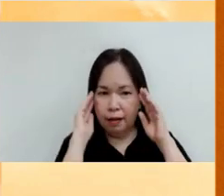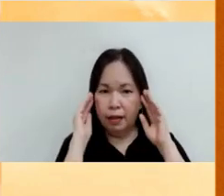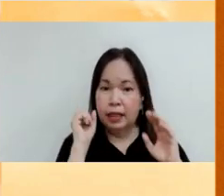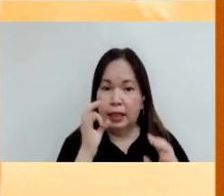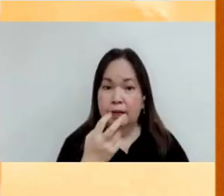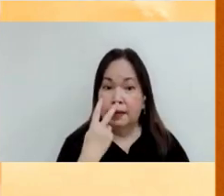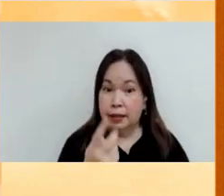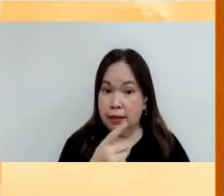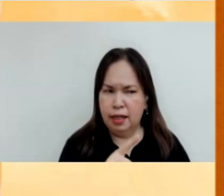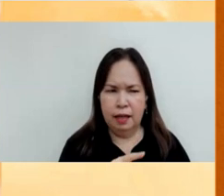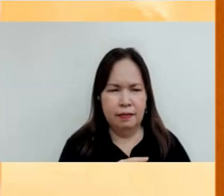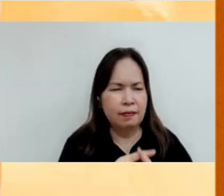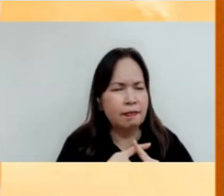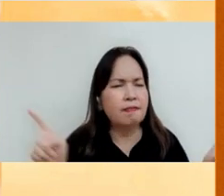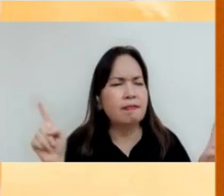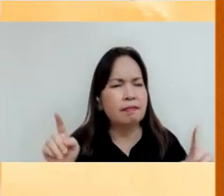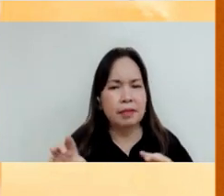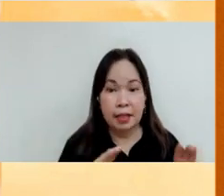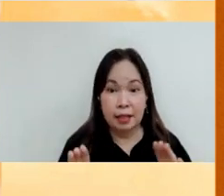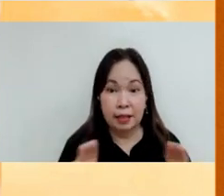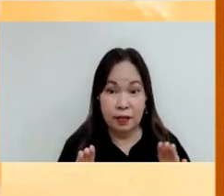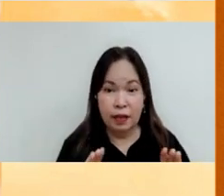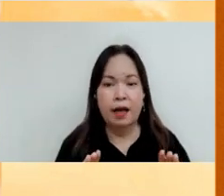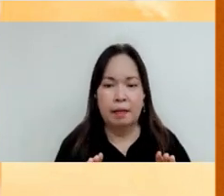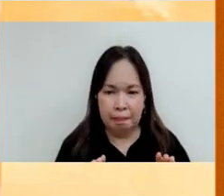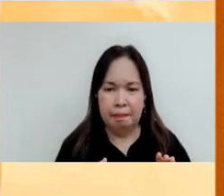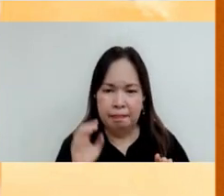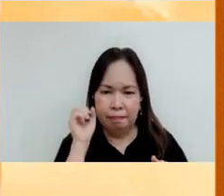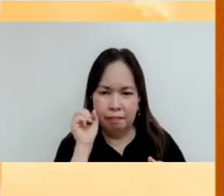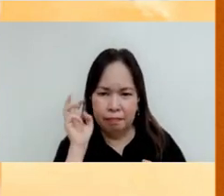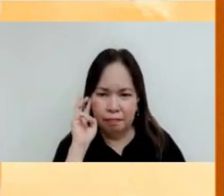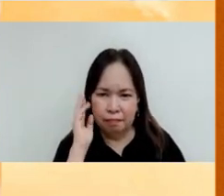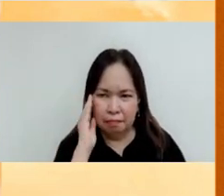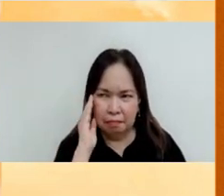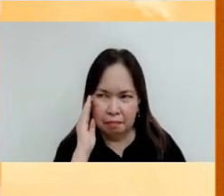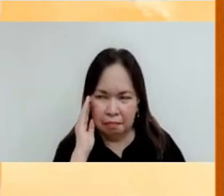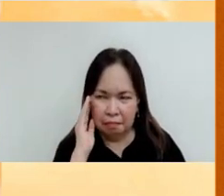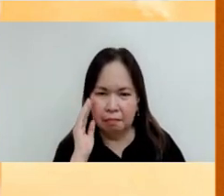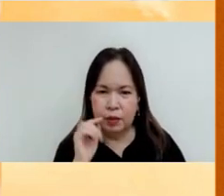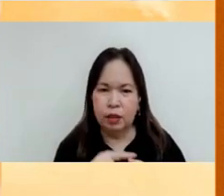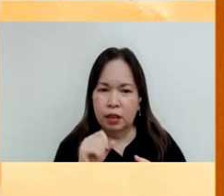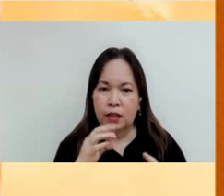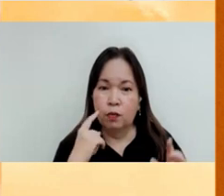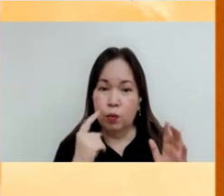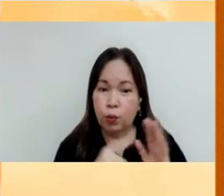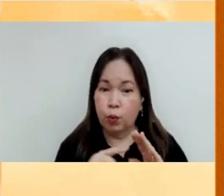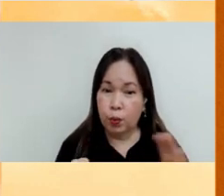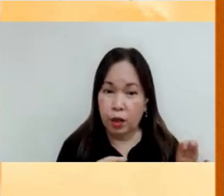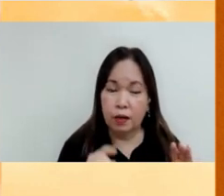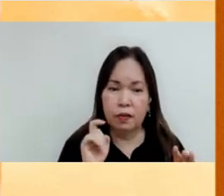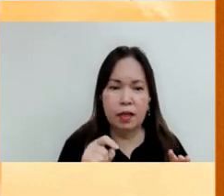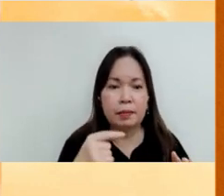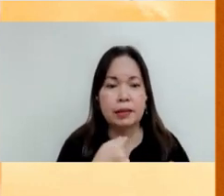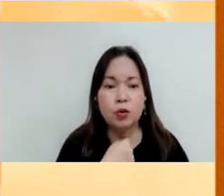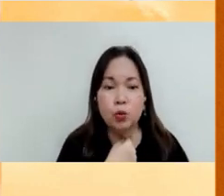any significant change in behaviors, that is a warning sign. So when you notice these behaviors, it's important to be curious rather